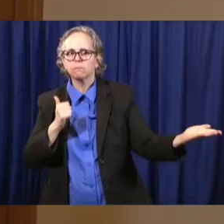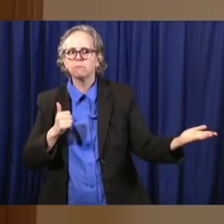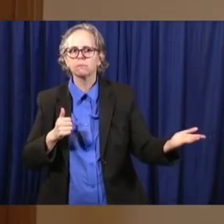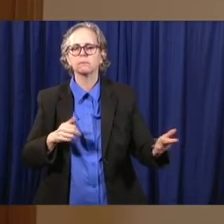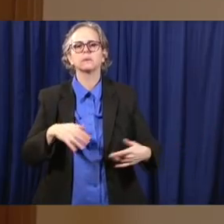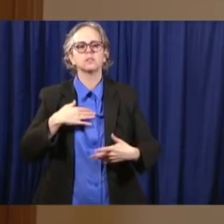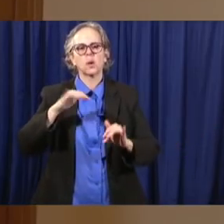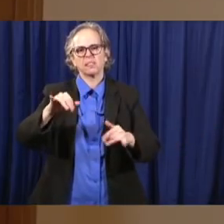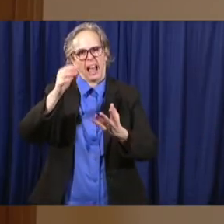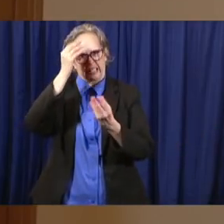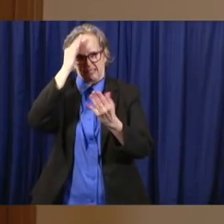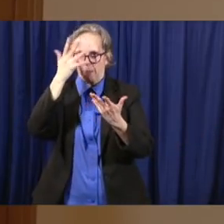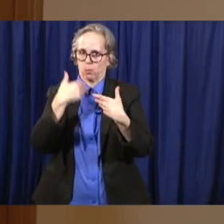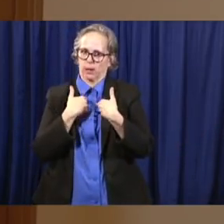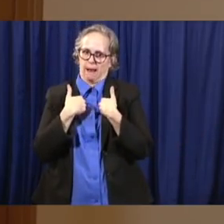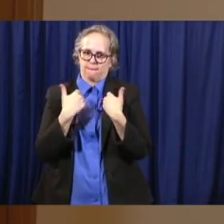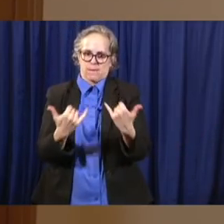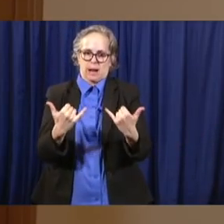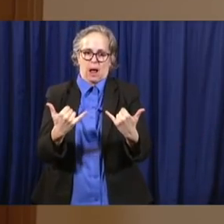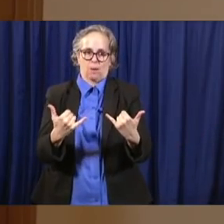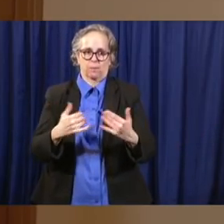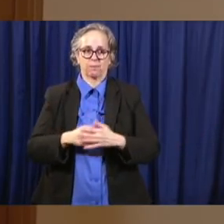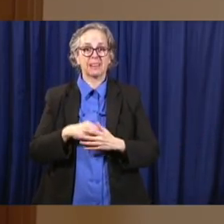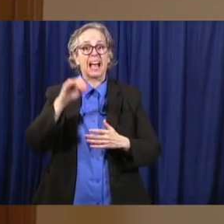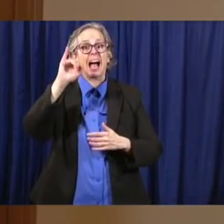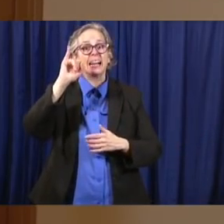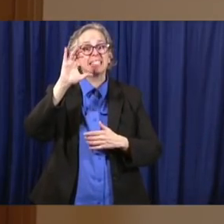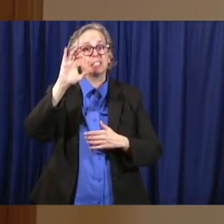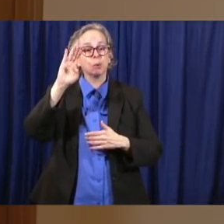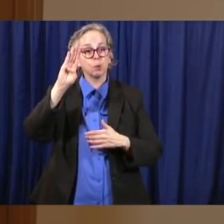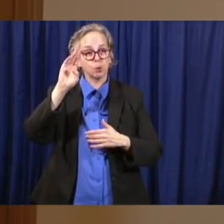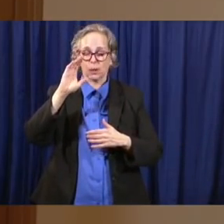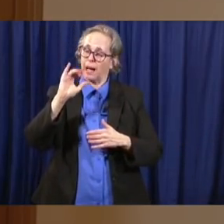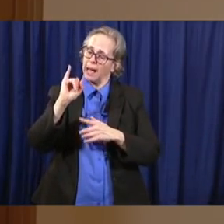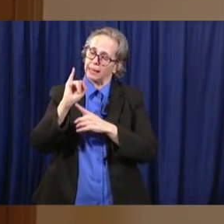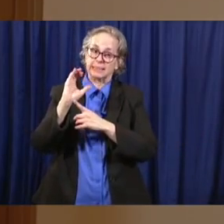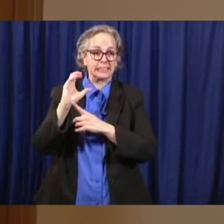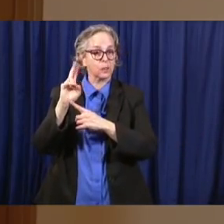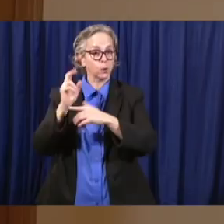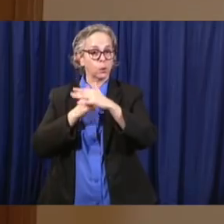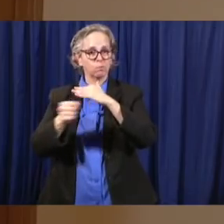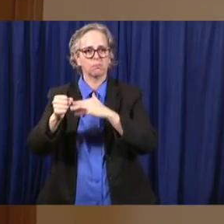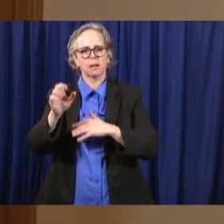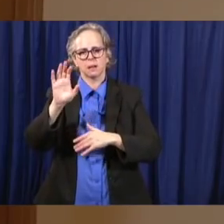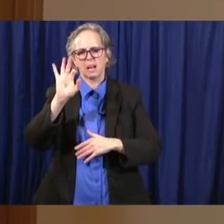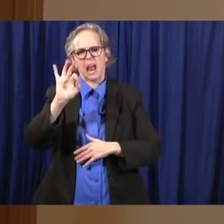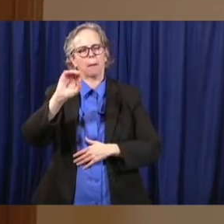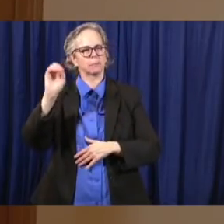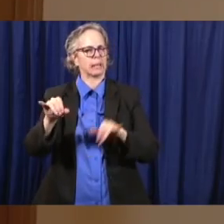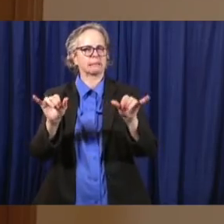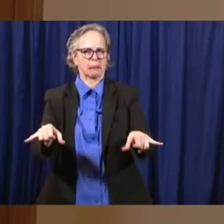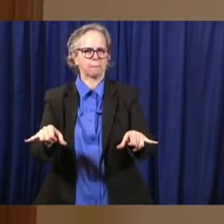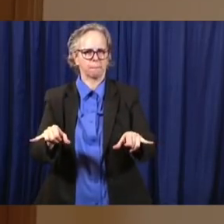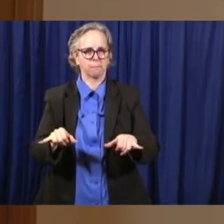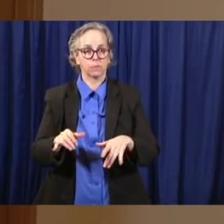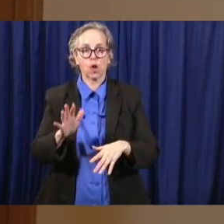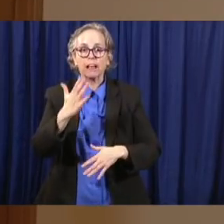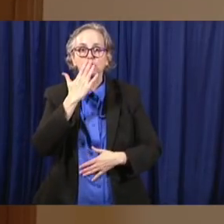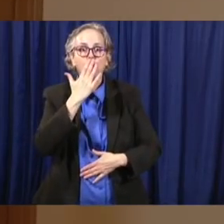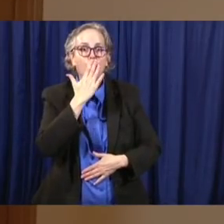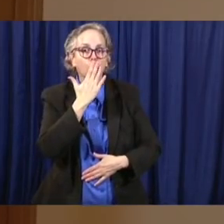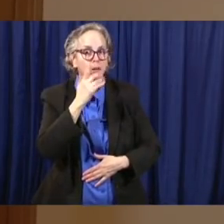And ICU admissions still staying at about 9%. That's a very important number for us. Next slide.